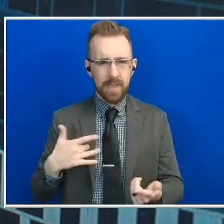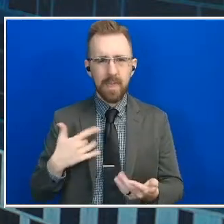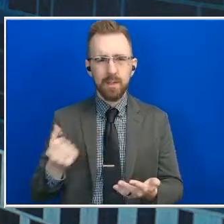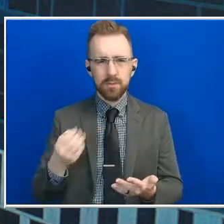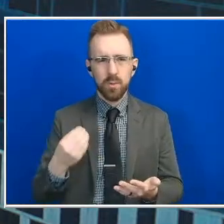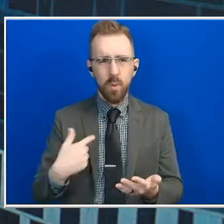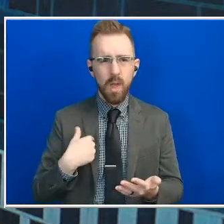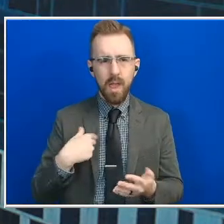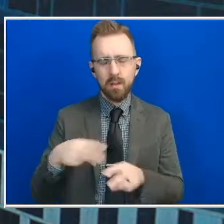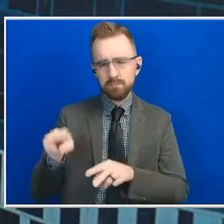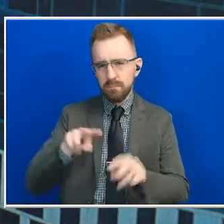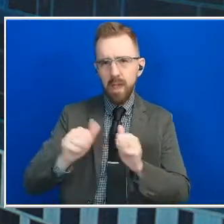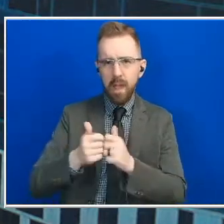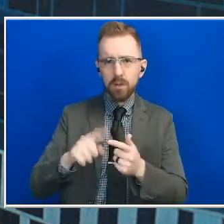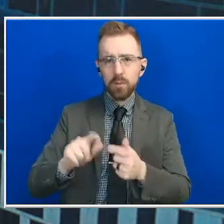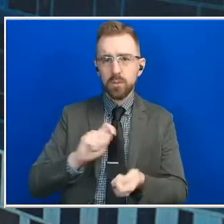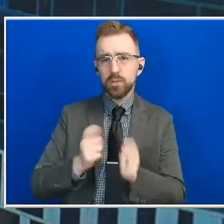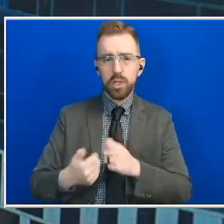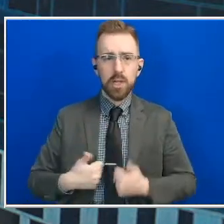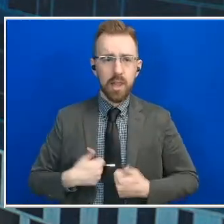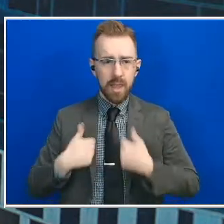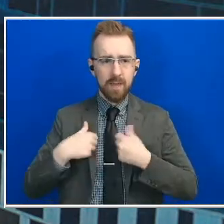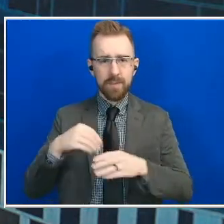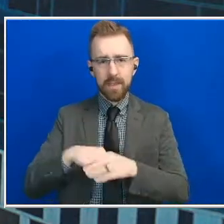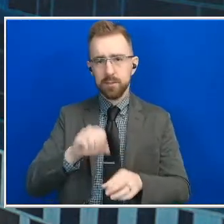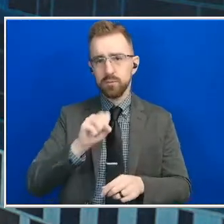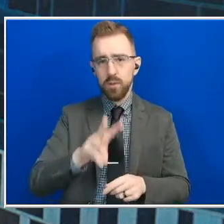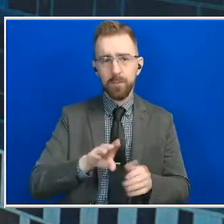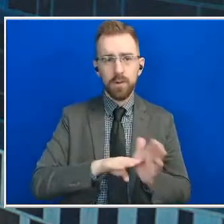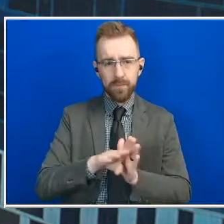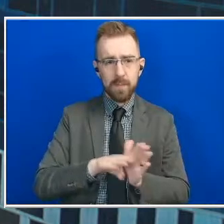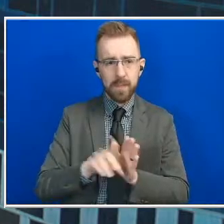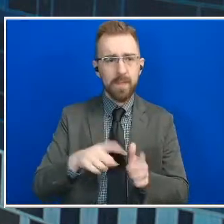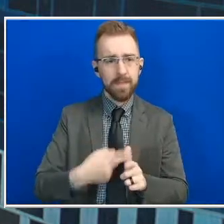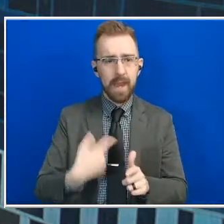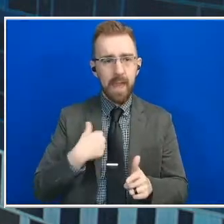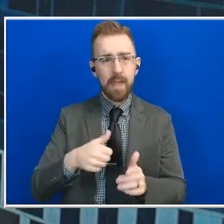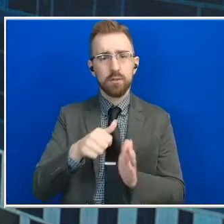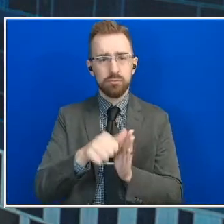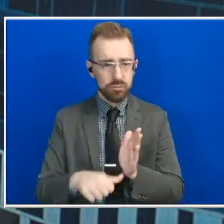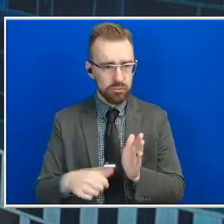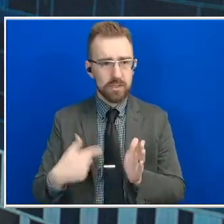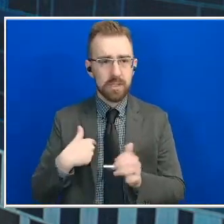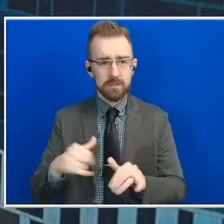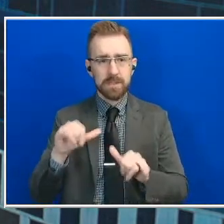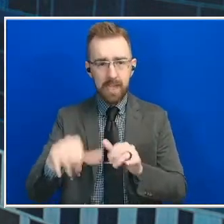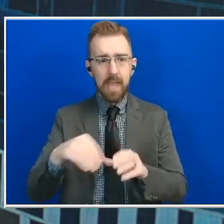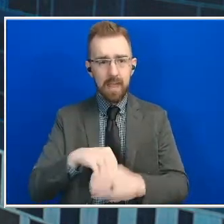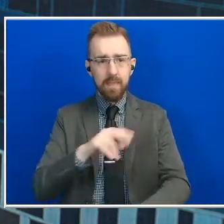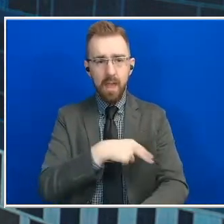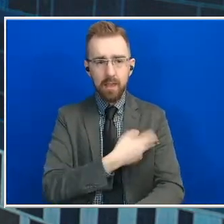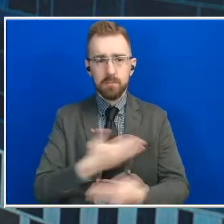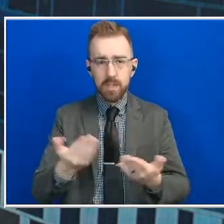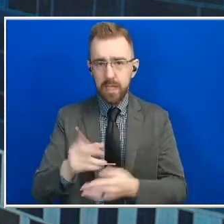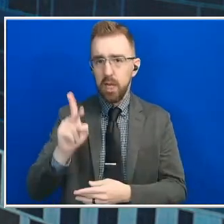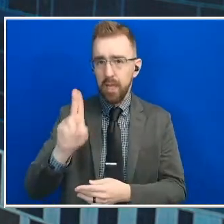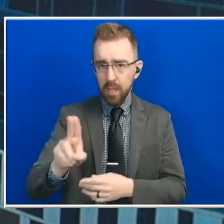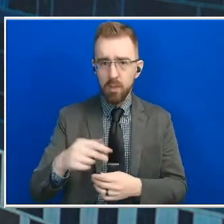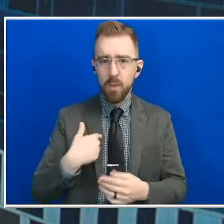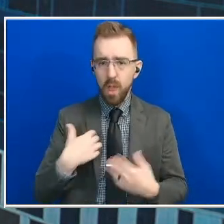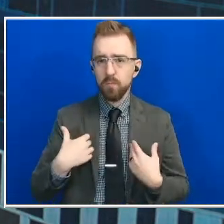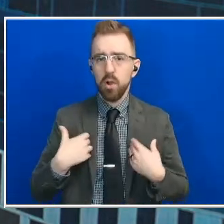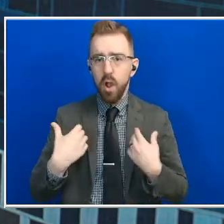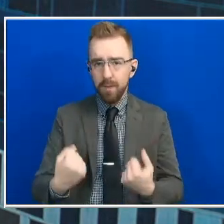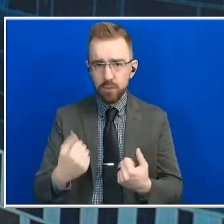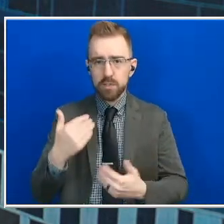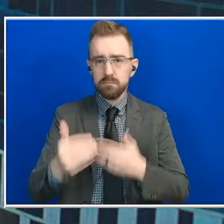change my life in the software development career, and then I had my surgery, and I'm staying there in the hospital here at KU, and I'm recovering, and nurses are